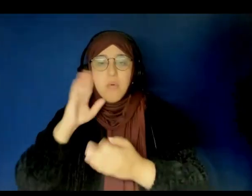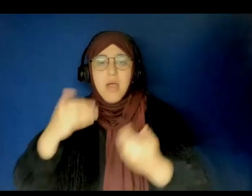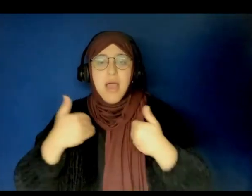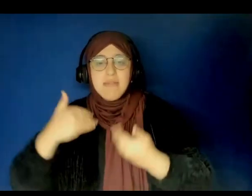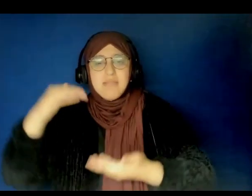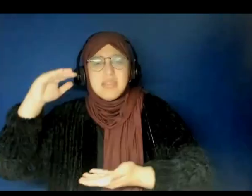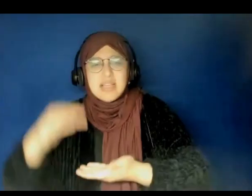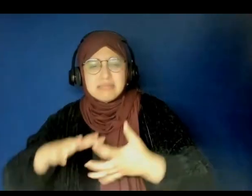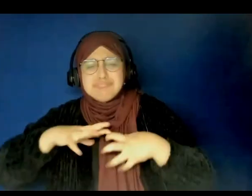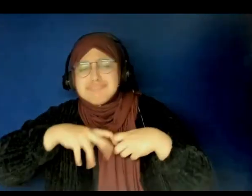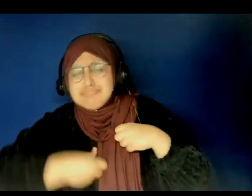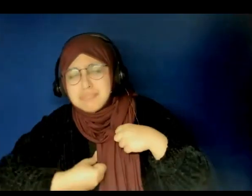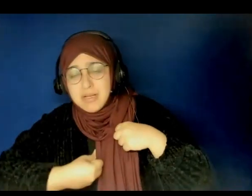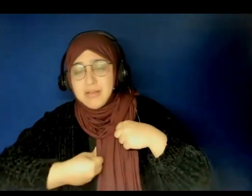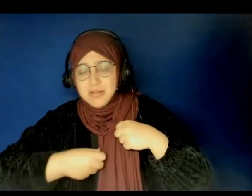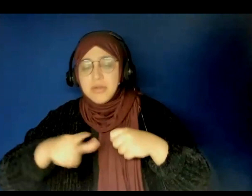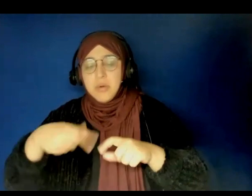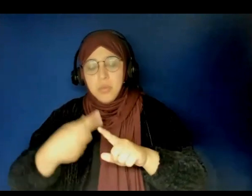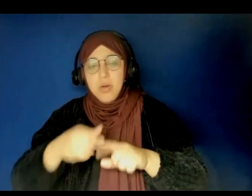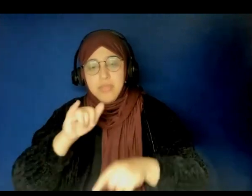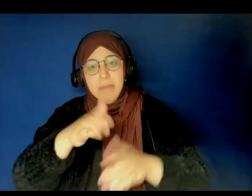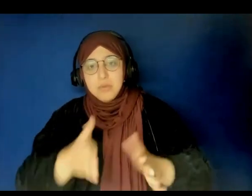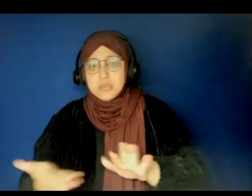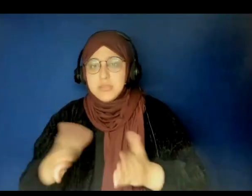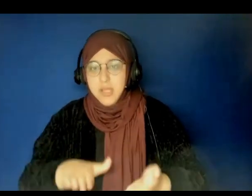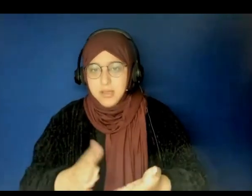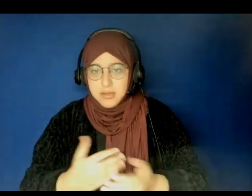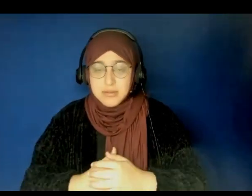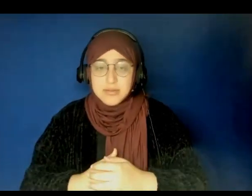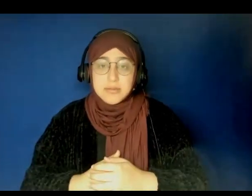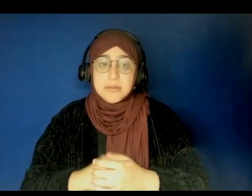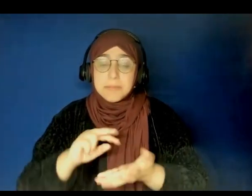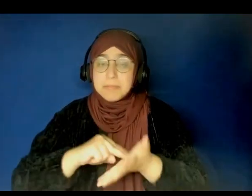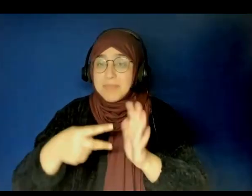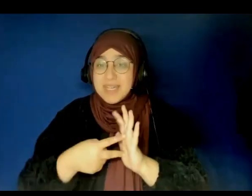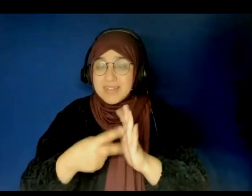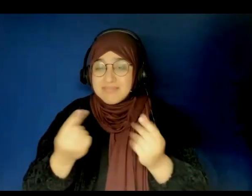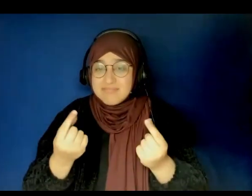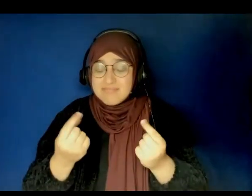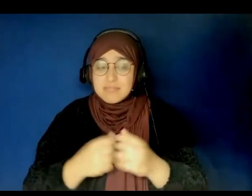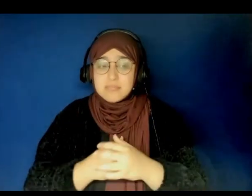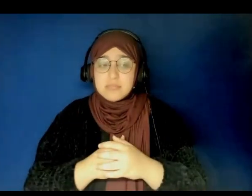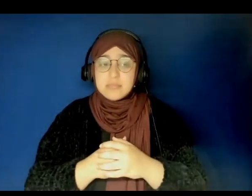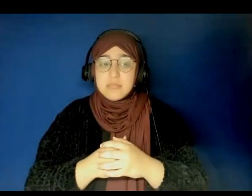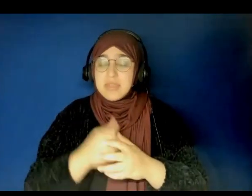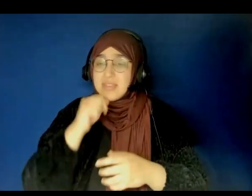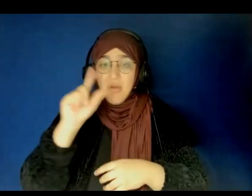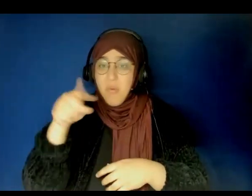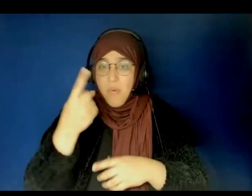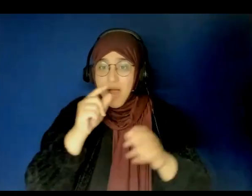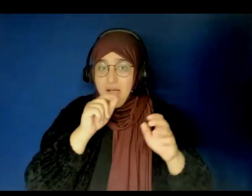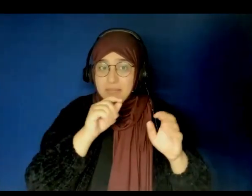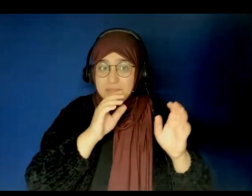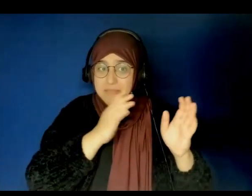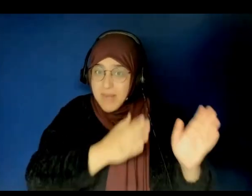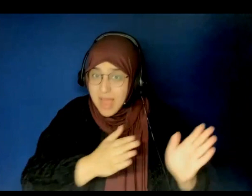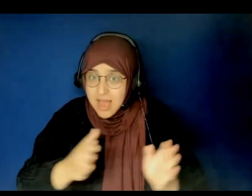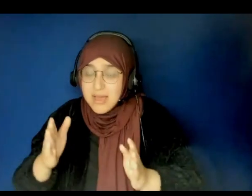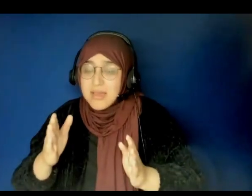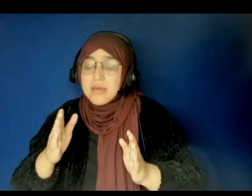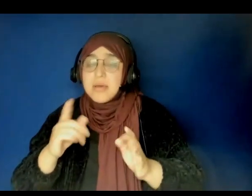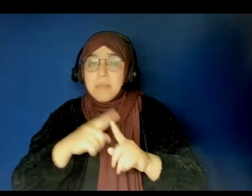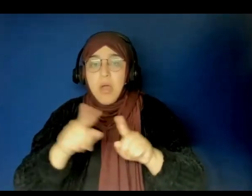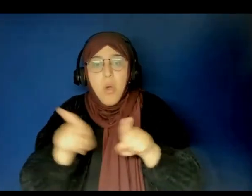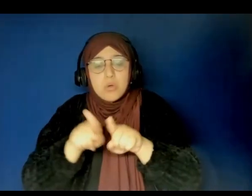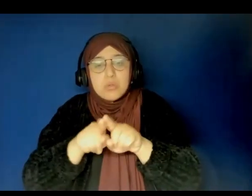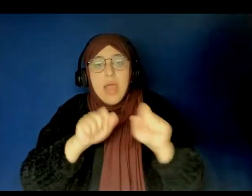general, they are able to not only plan, but they're able to advise their families more